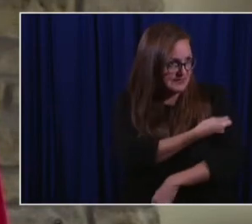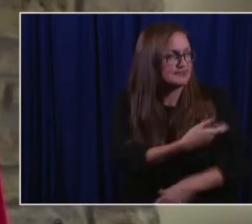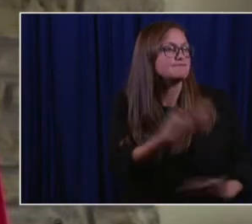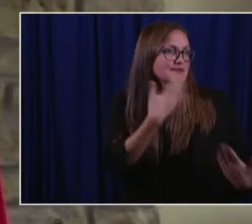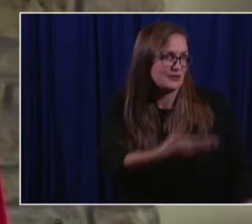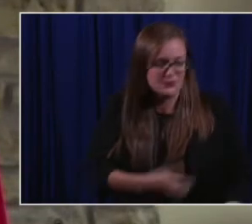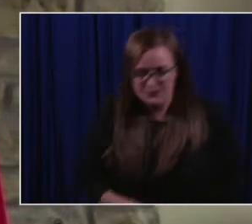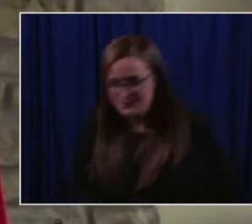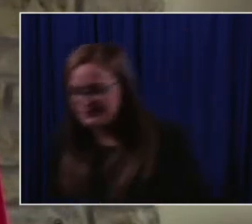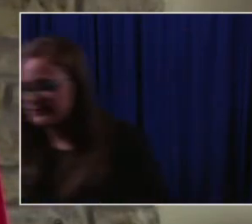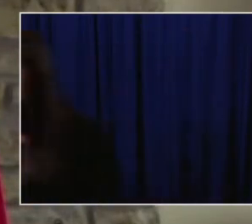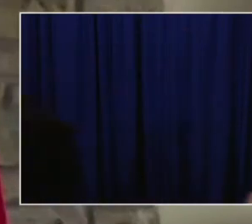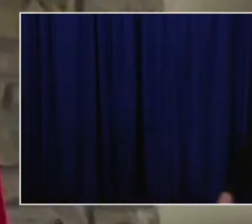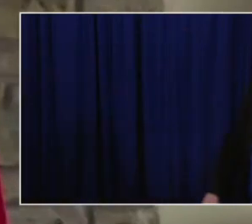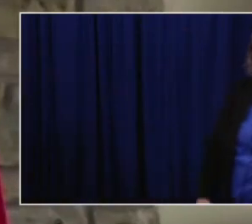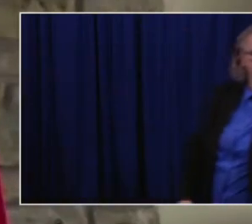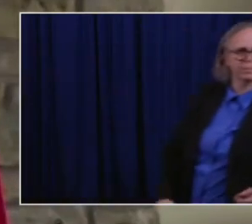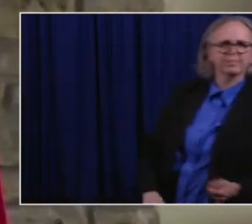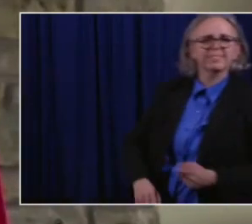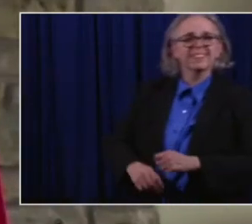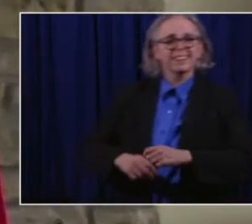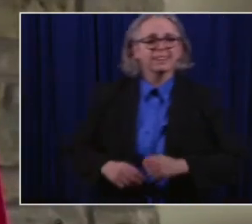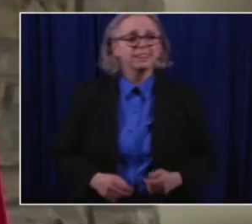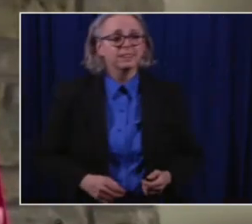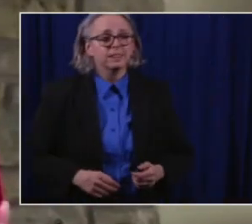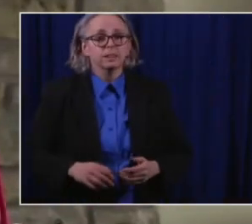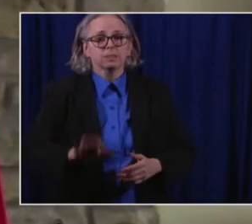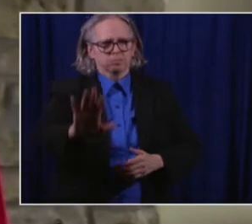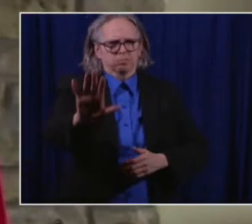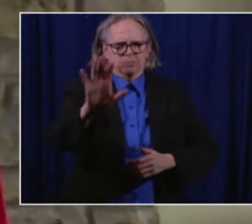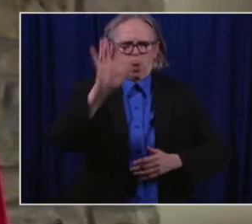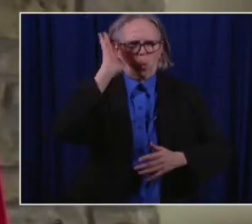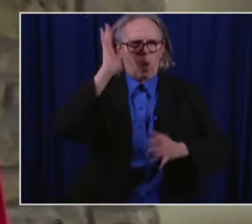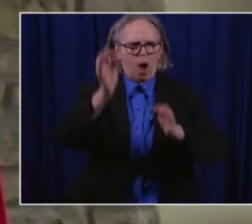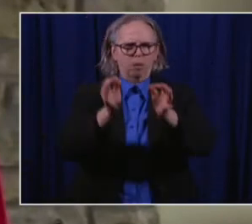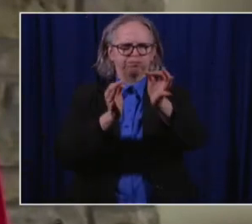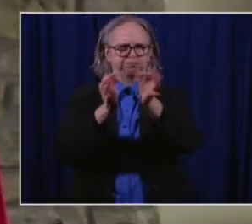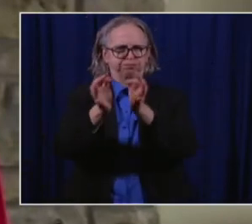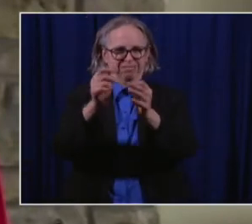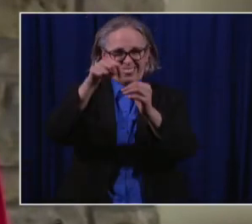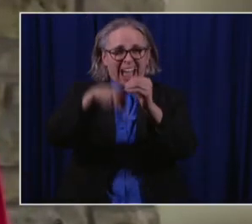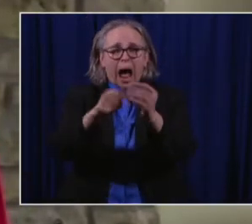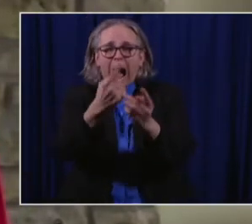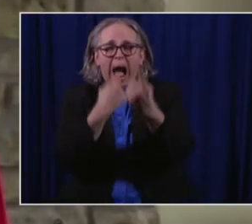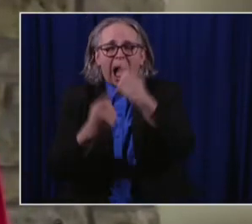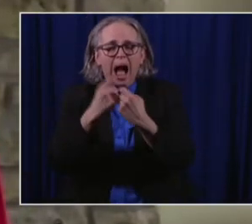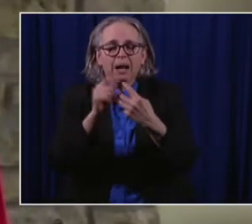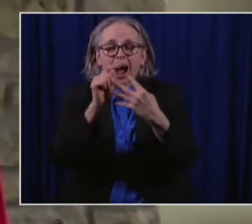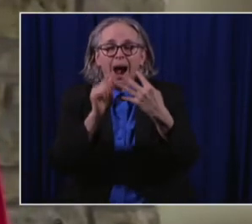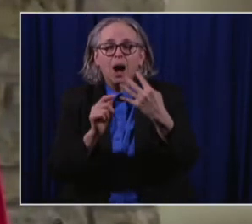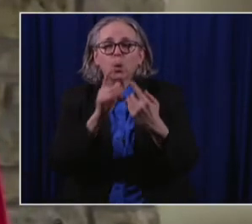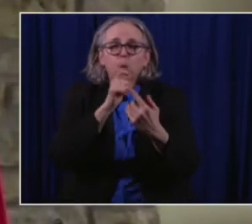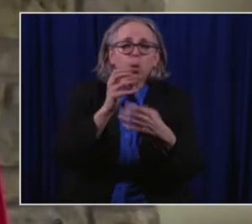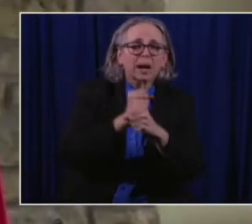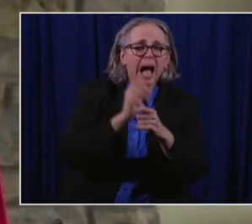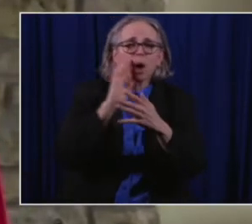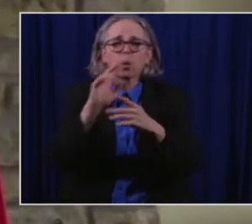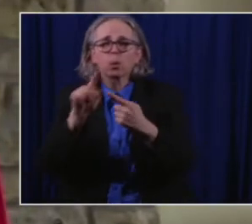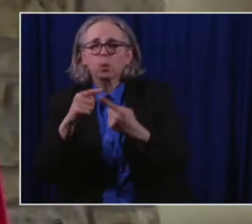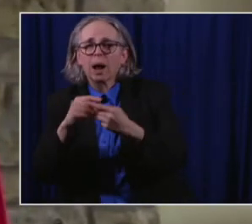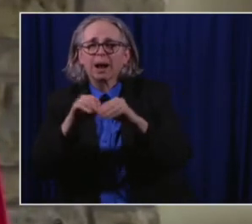get into this in more detail tomorrow because I'm going to have some charts. I'm going to kind of lay this out a little bit. But the quick